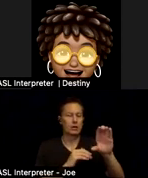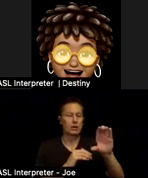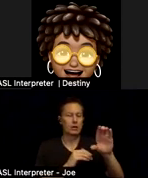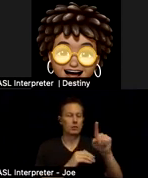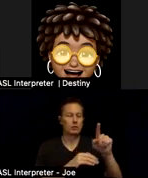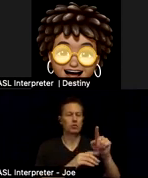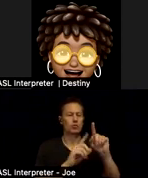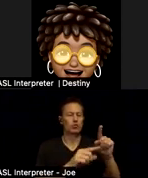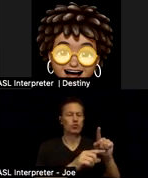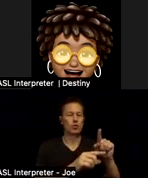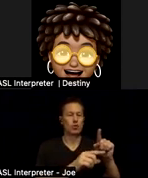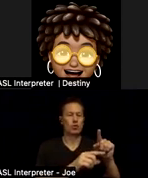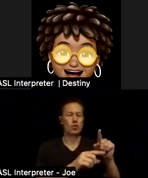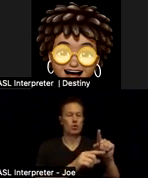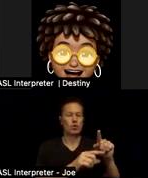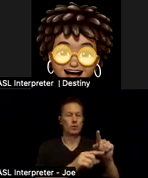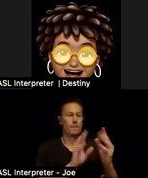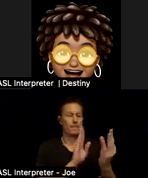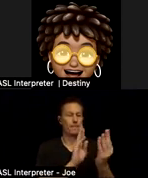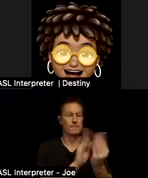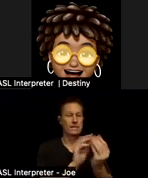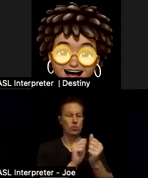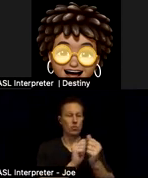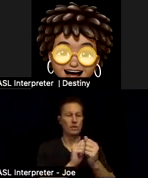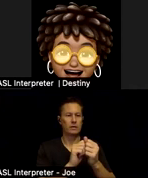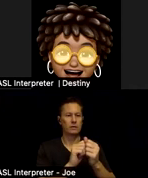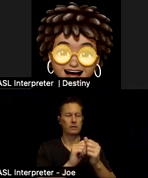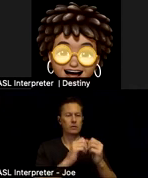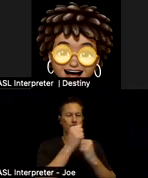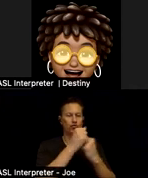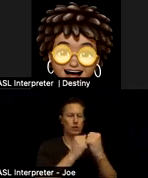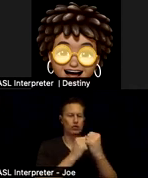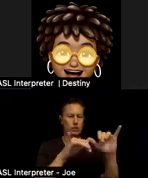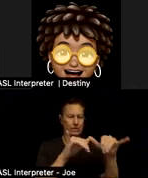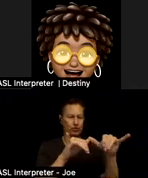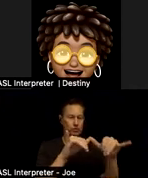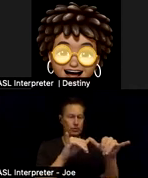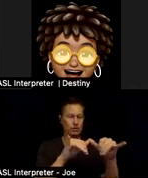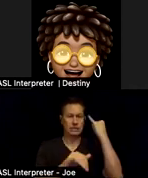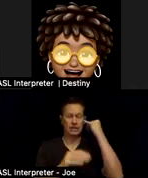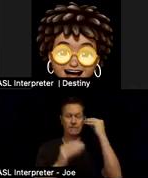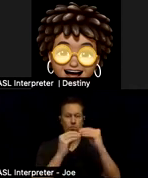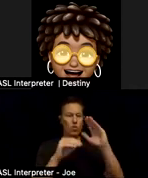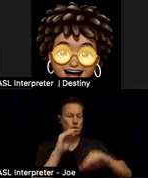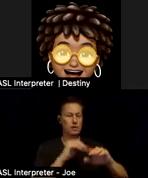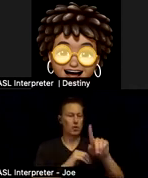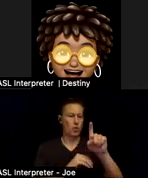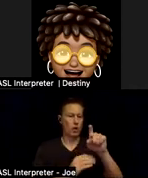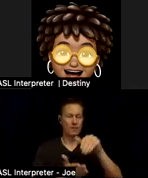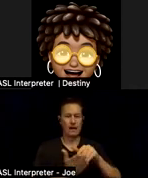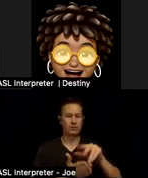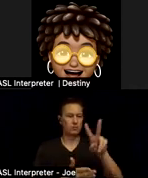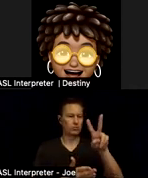a structural engineer for the proper method of anchorage. And if it weighs more than 1,200 pounds, we won't anchor it without